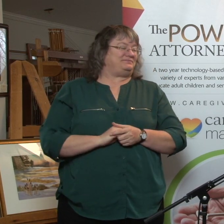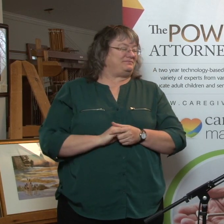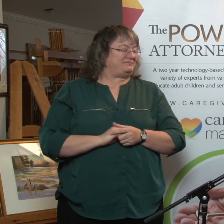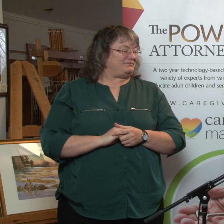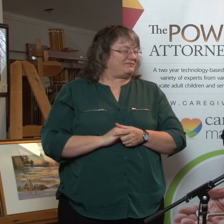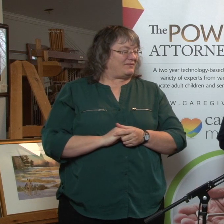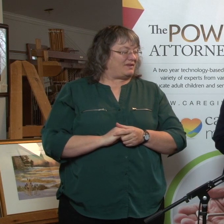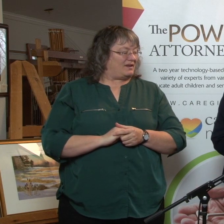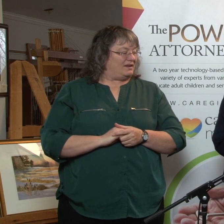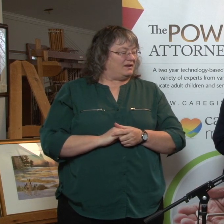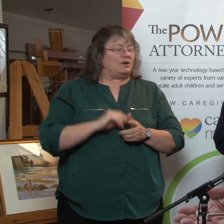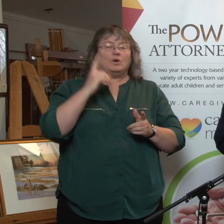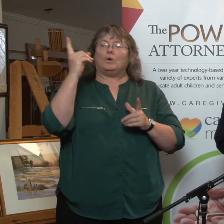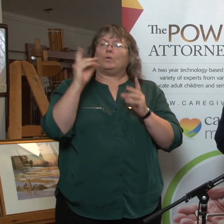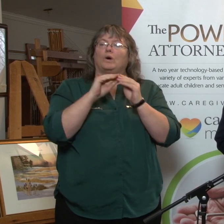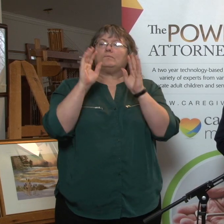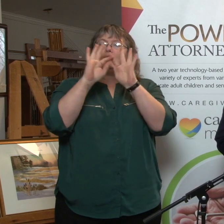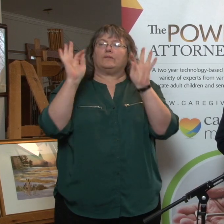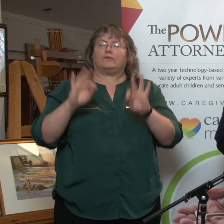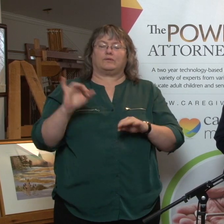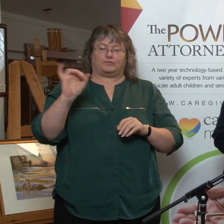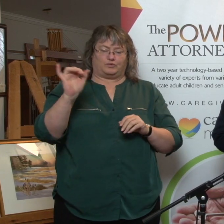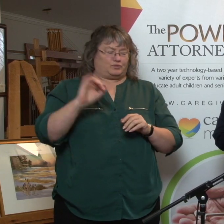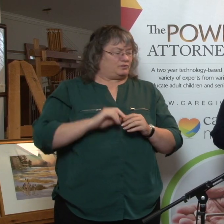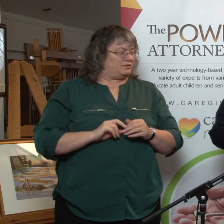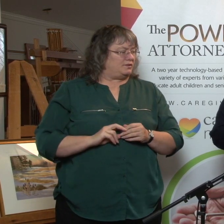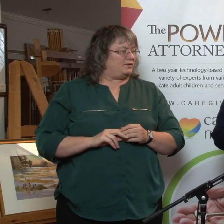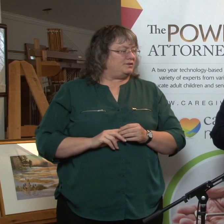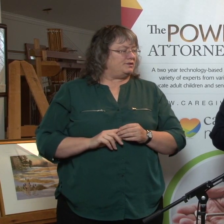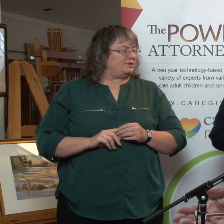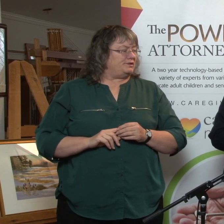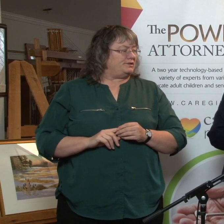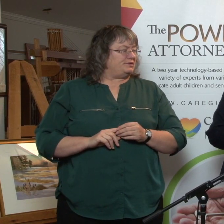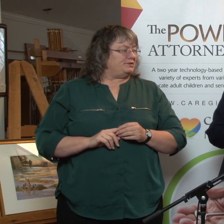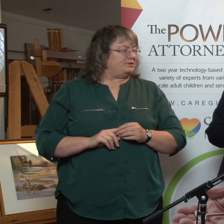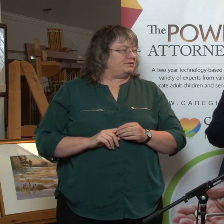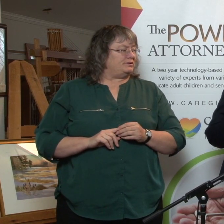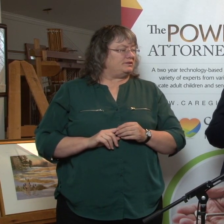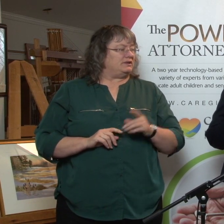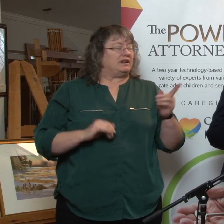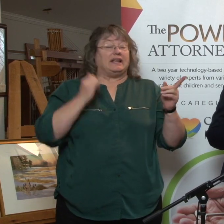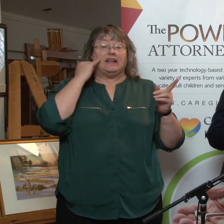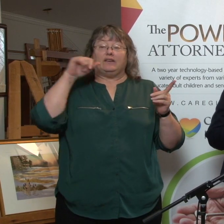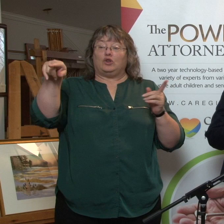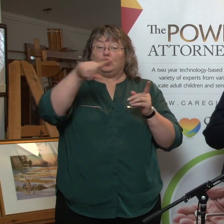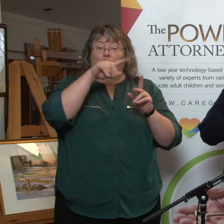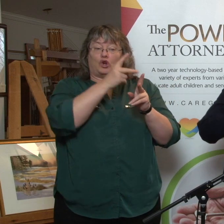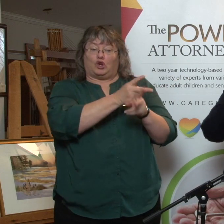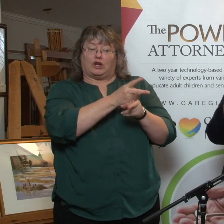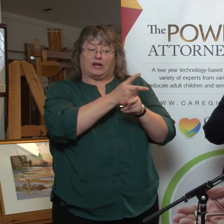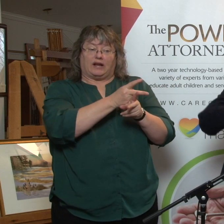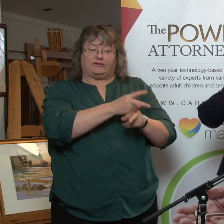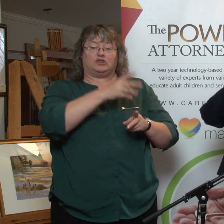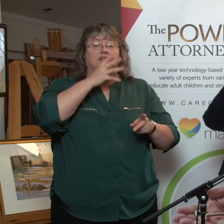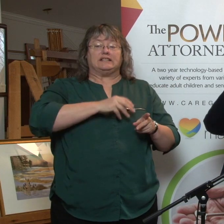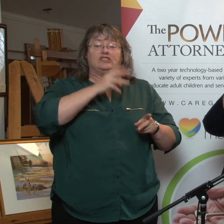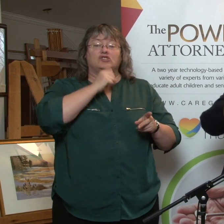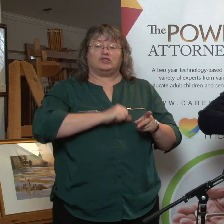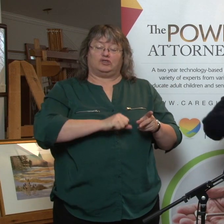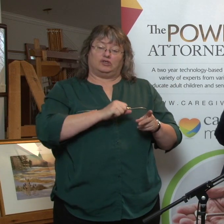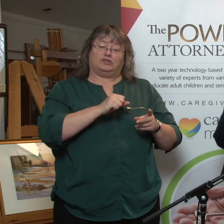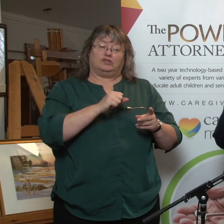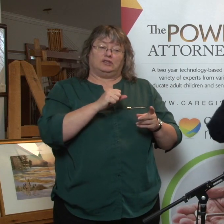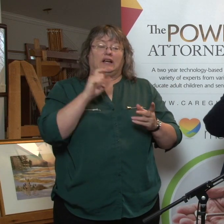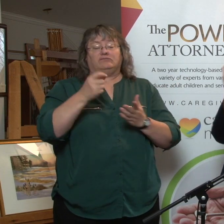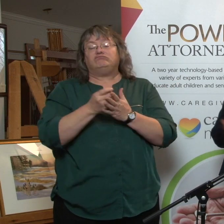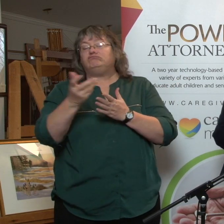There's one other form that I want to talk to you about, and that is that people who are looking after elderly and they have